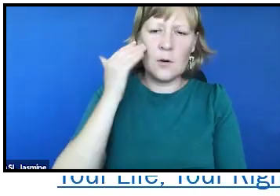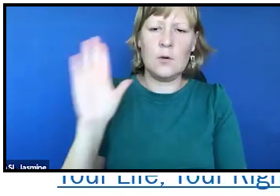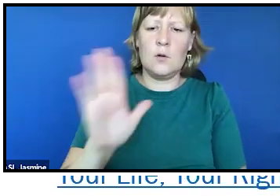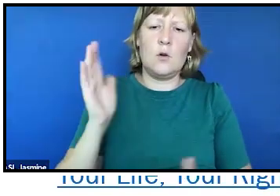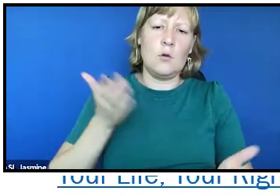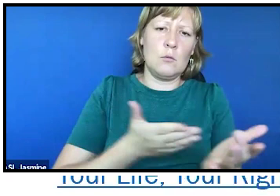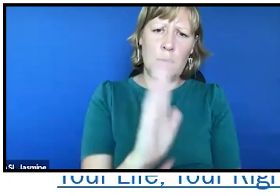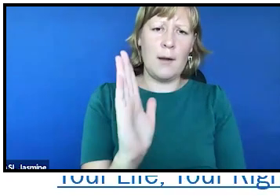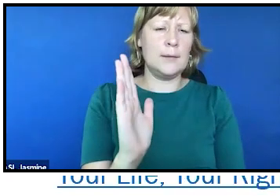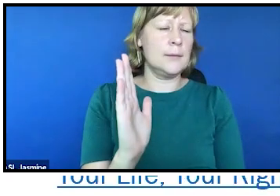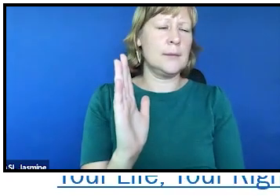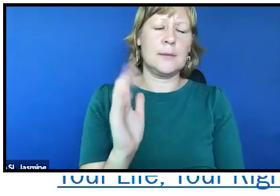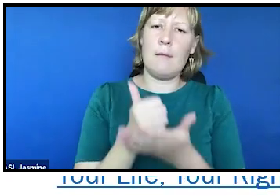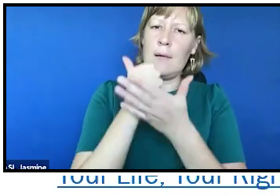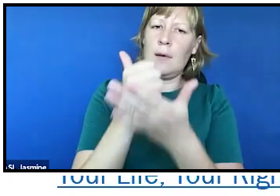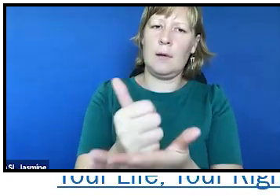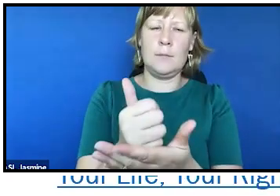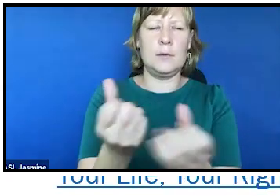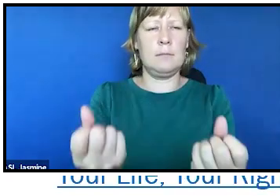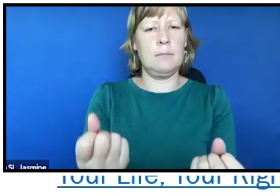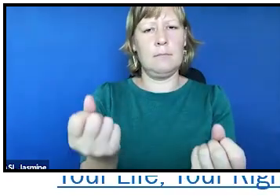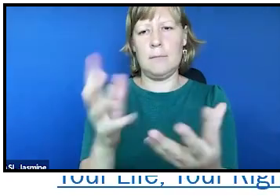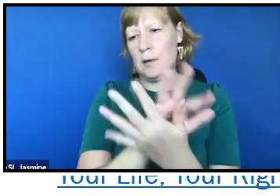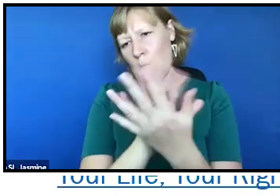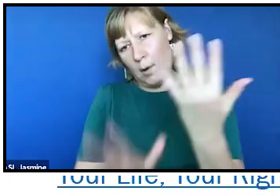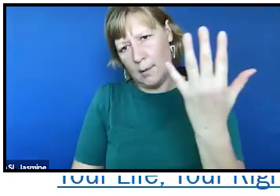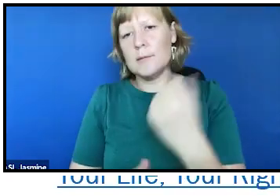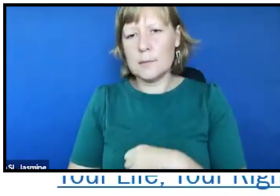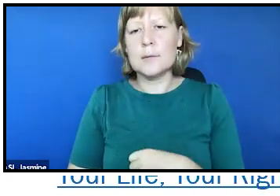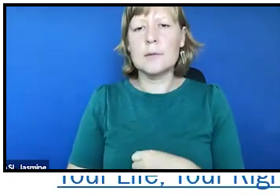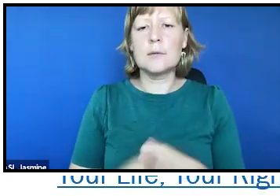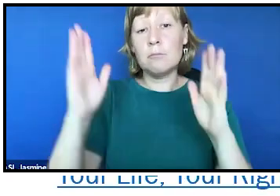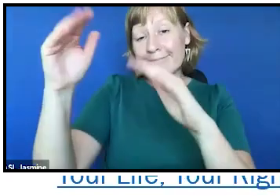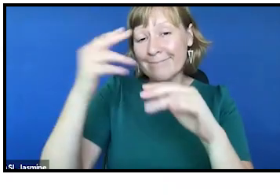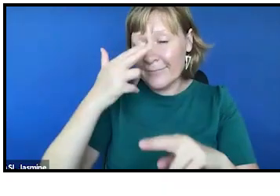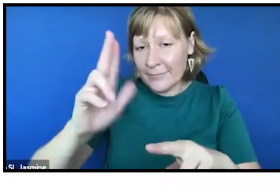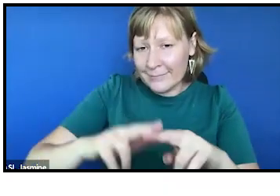many different ways. And so hopefully this will be a fun resource for you.